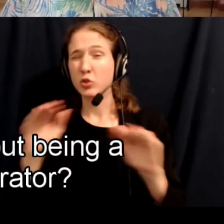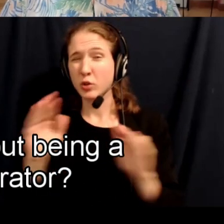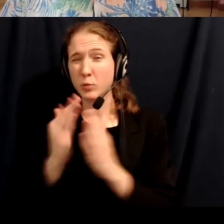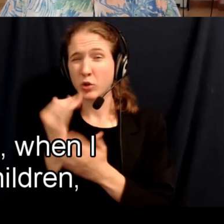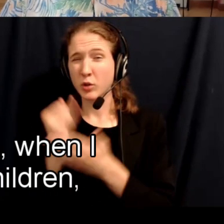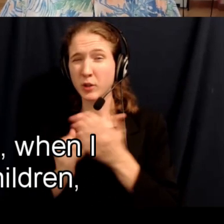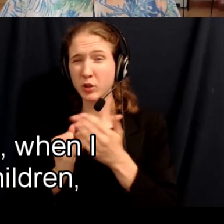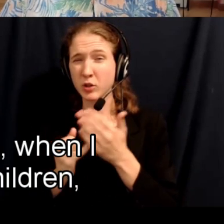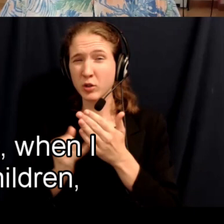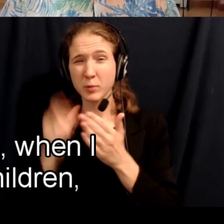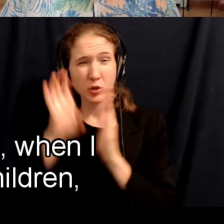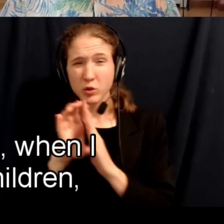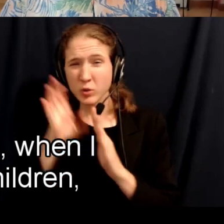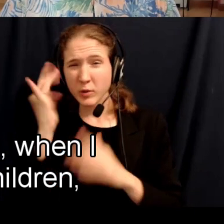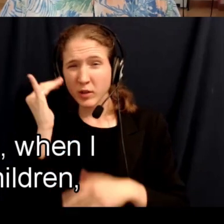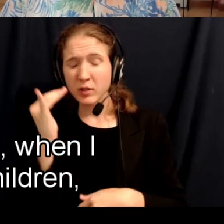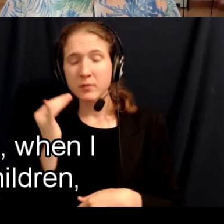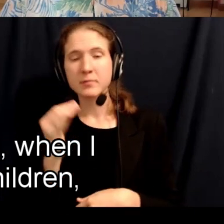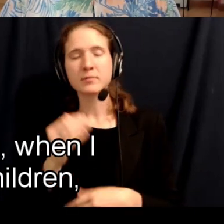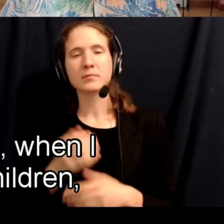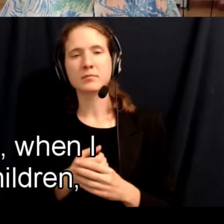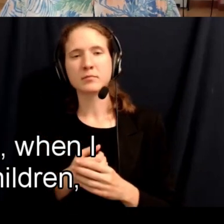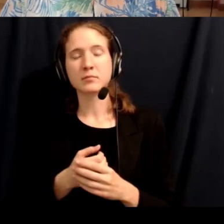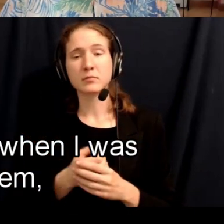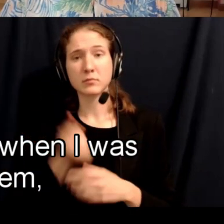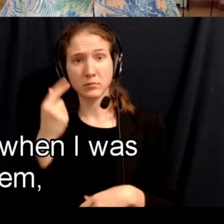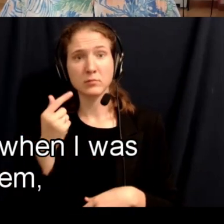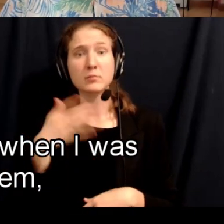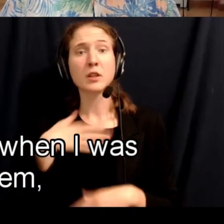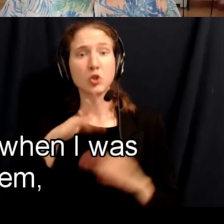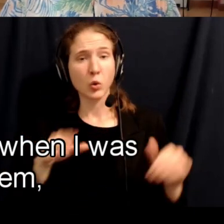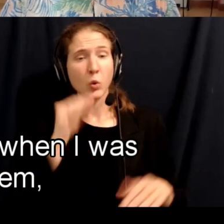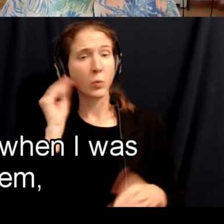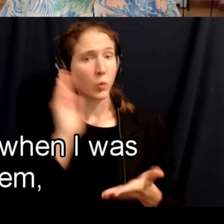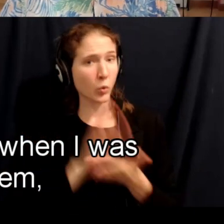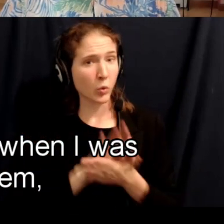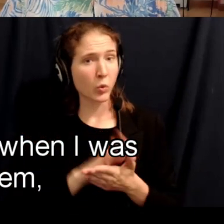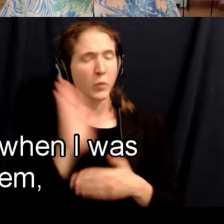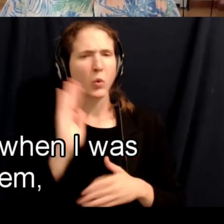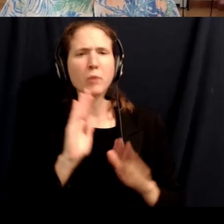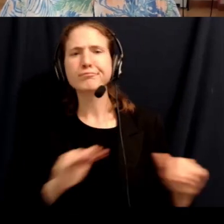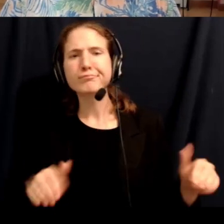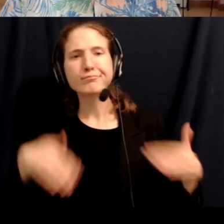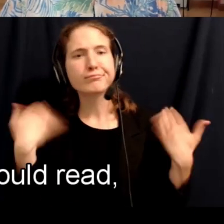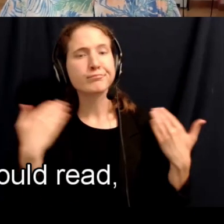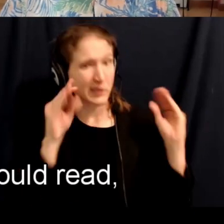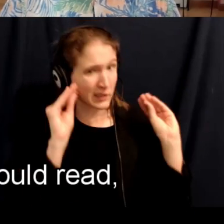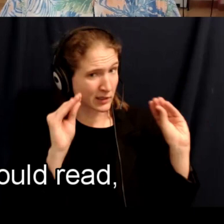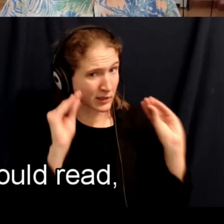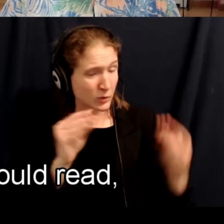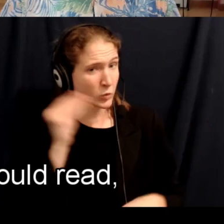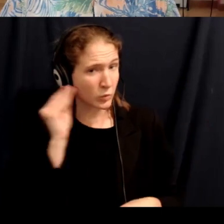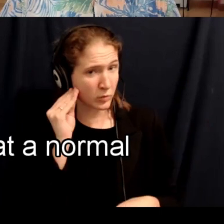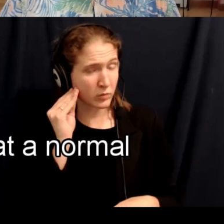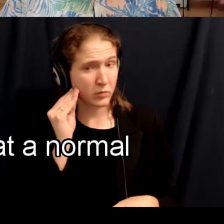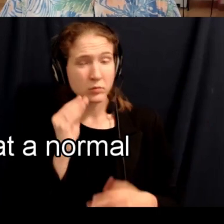children's book illustrator? Because I have to say, when I homeschooled my children, when they were little, and when I was homeschooling them, especially before